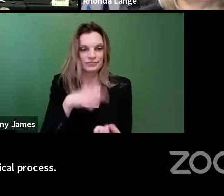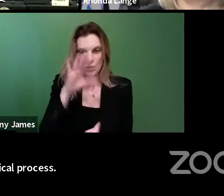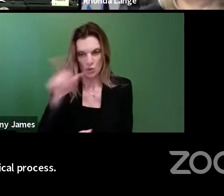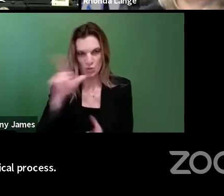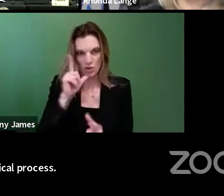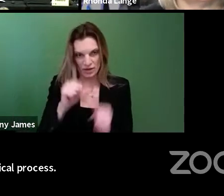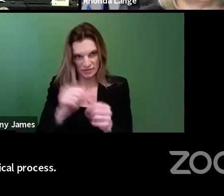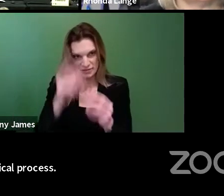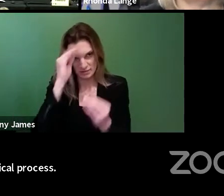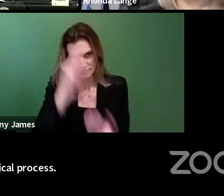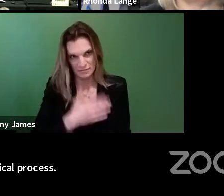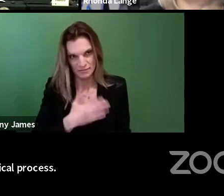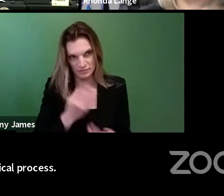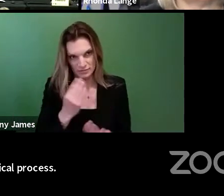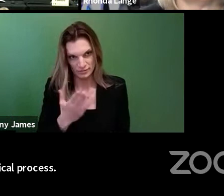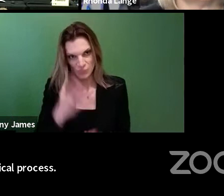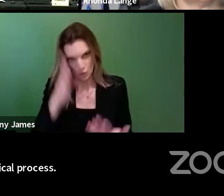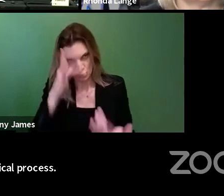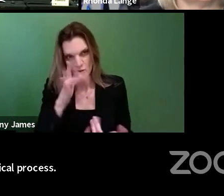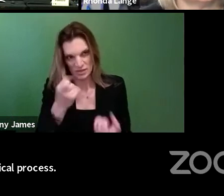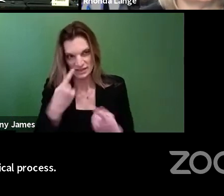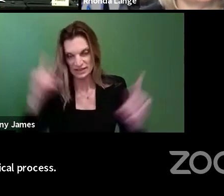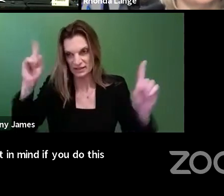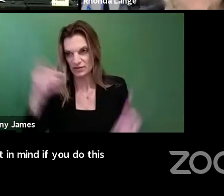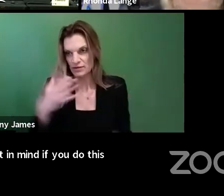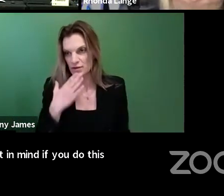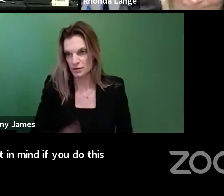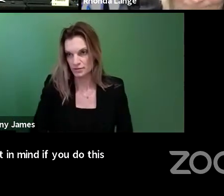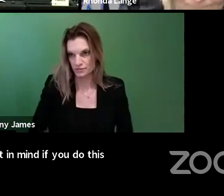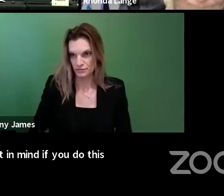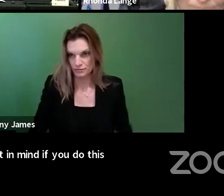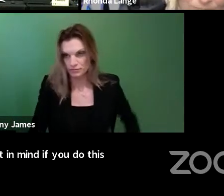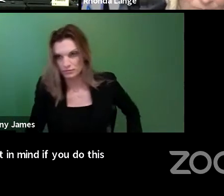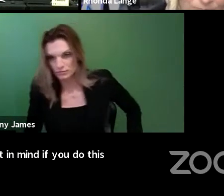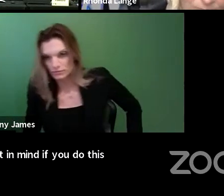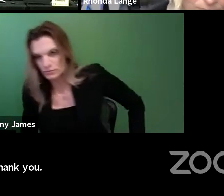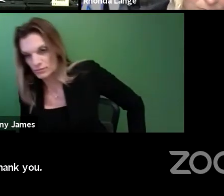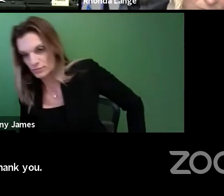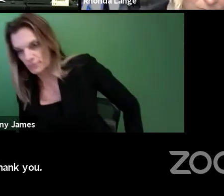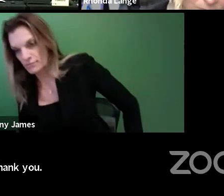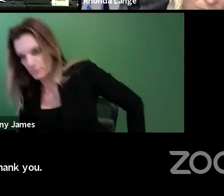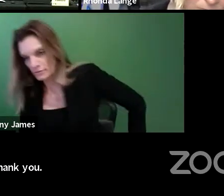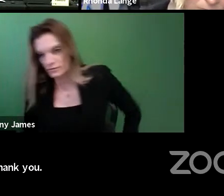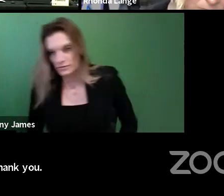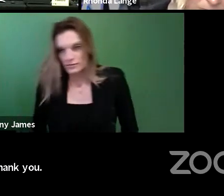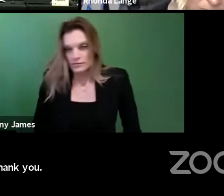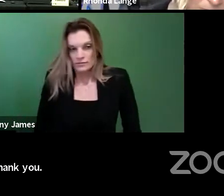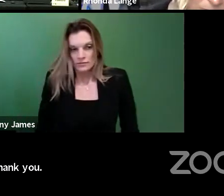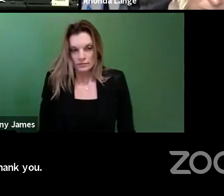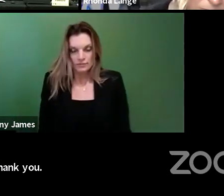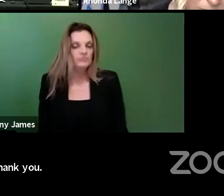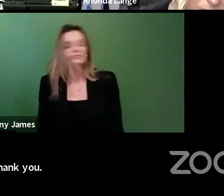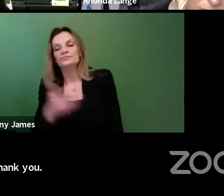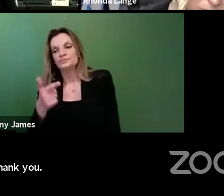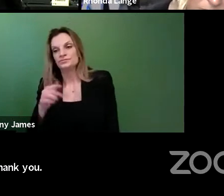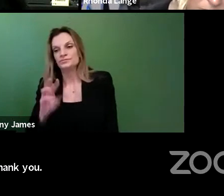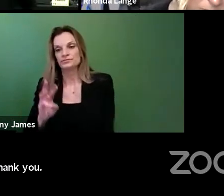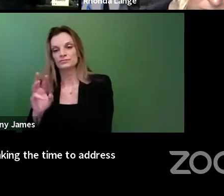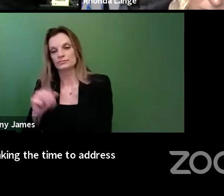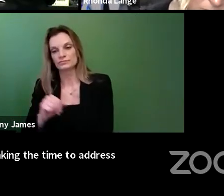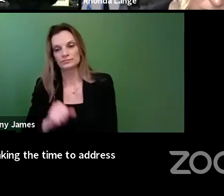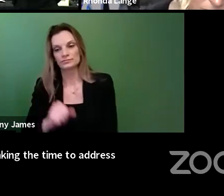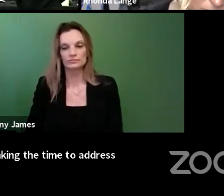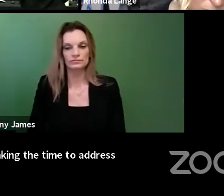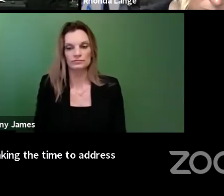mind. If you do, this will be a great success. Thank you. Thank you for taking the time to address the commission. 26.